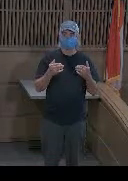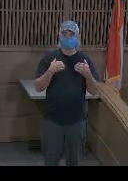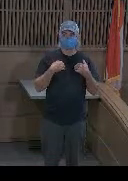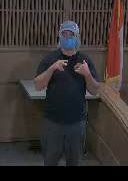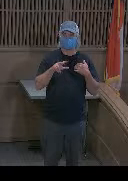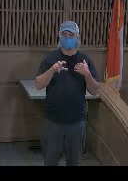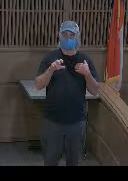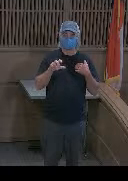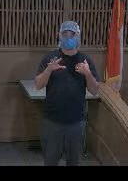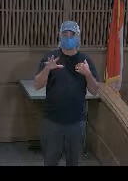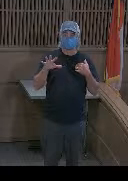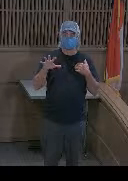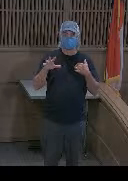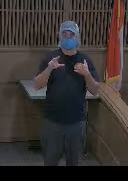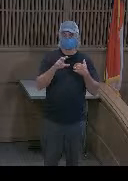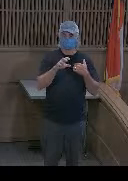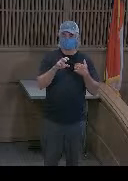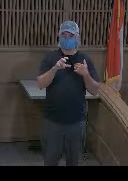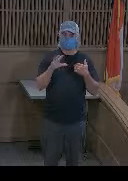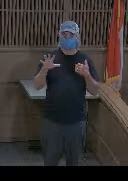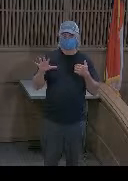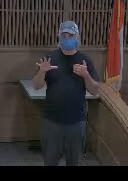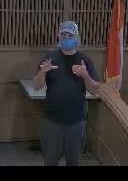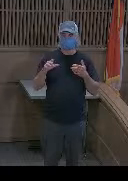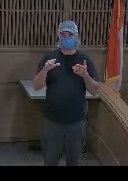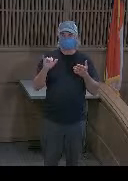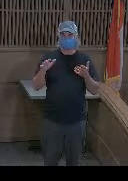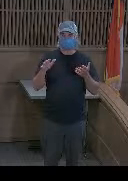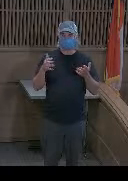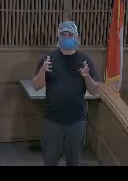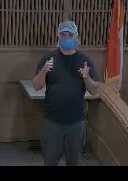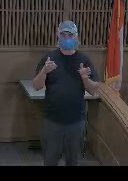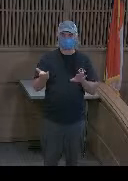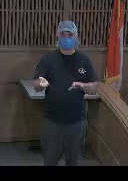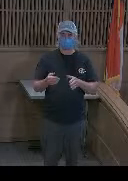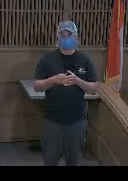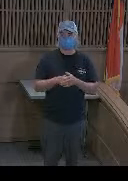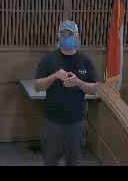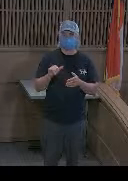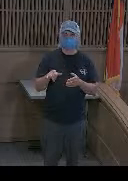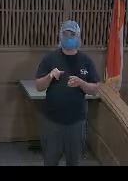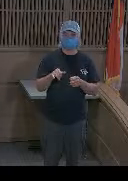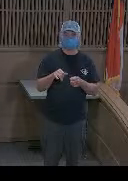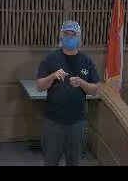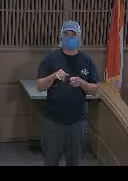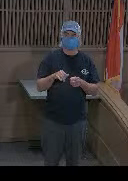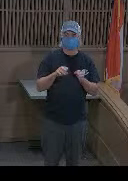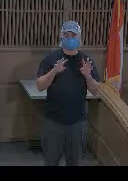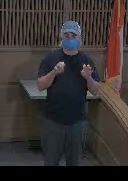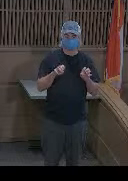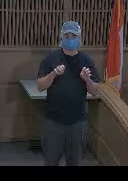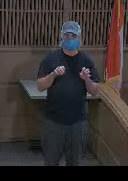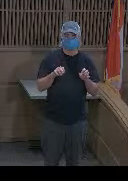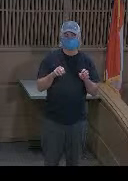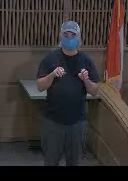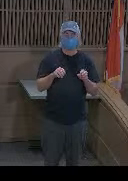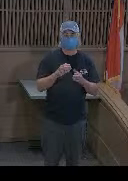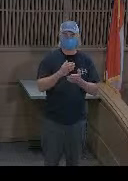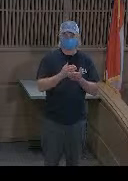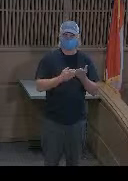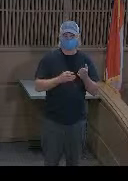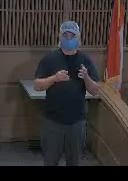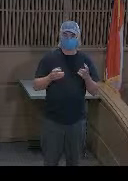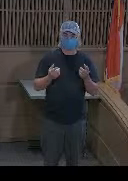passed. I mean, and those are the ones that we got confirmed residents of Dougherty County. We still have some waiting on